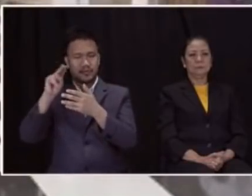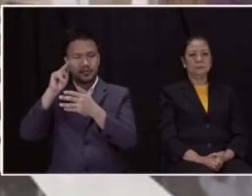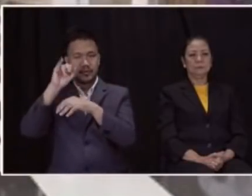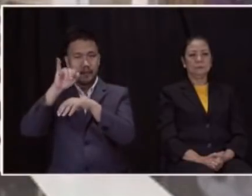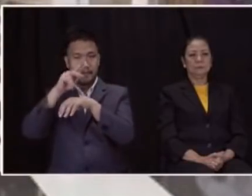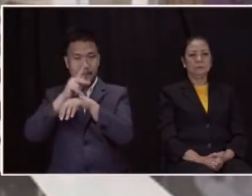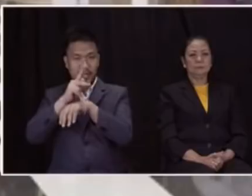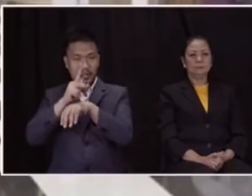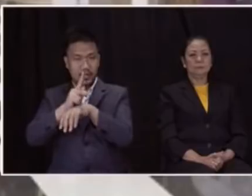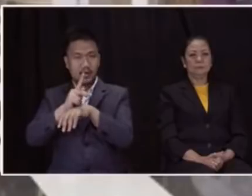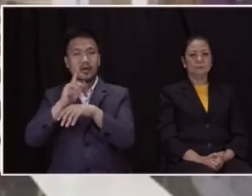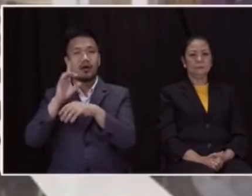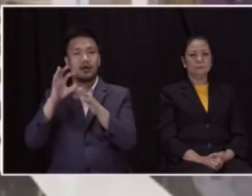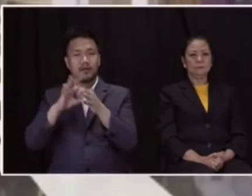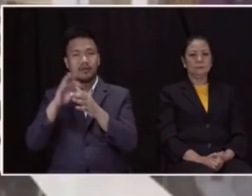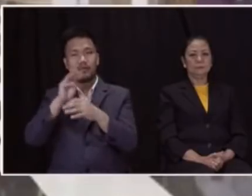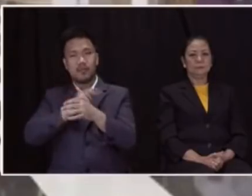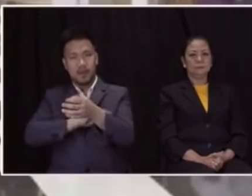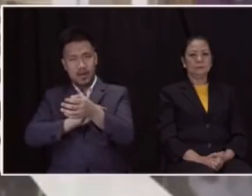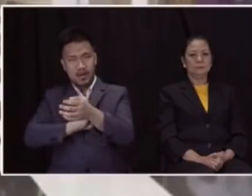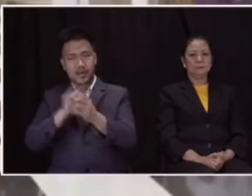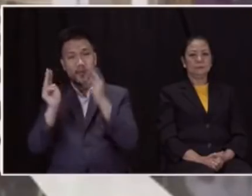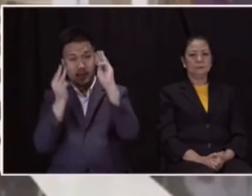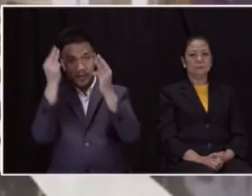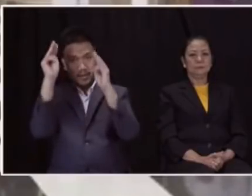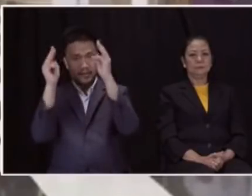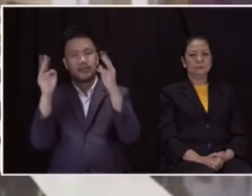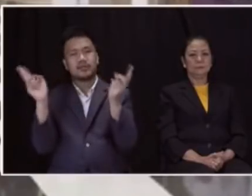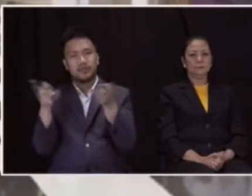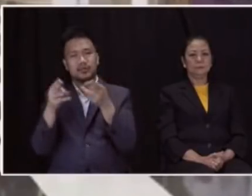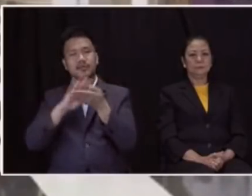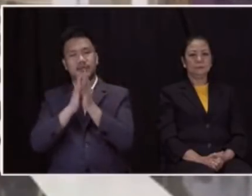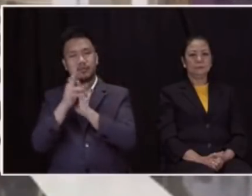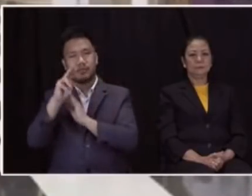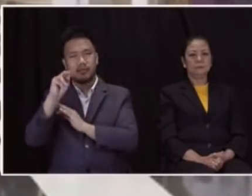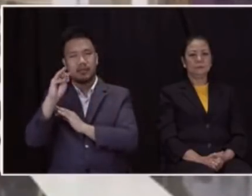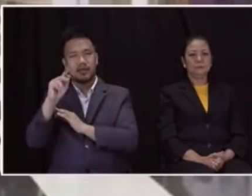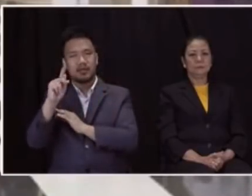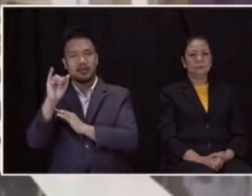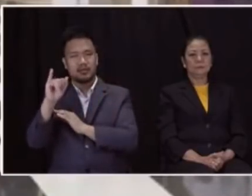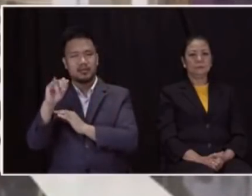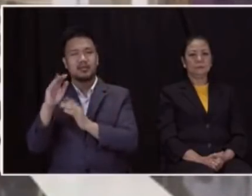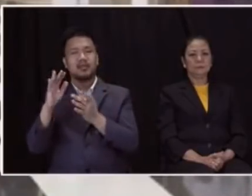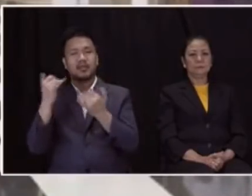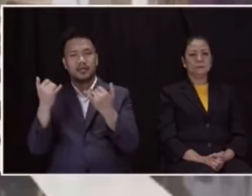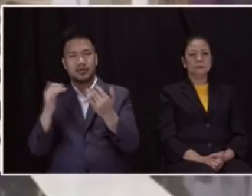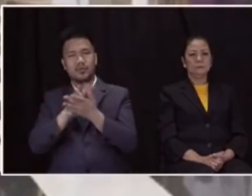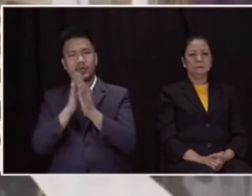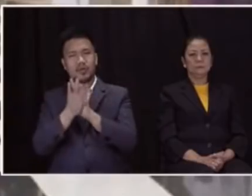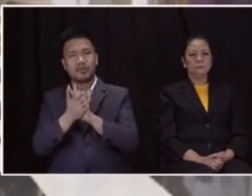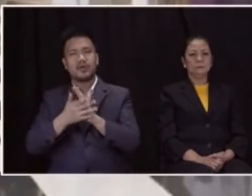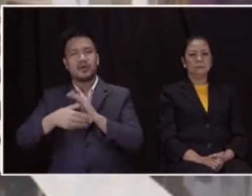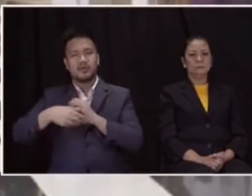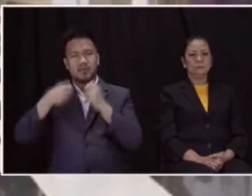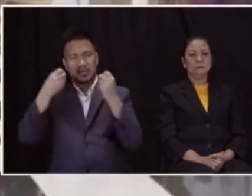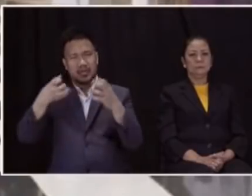to simply Makati in 1914. The component municipality became a highly urbanized city